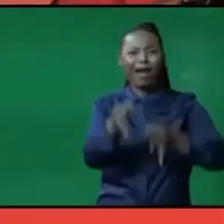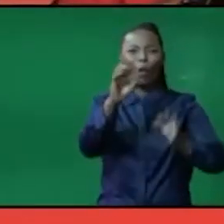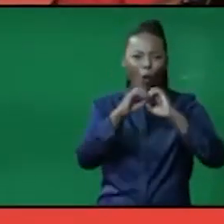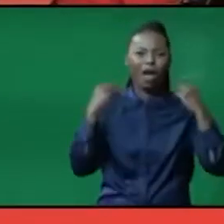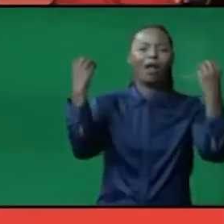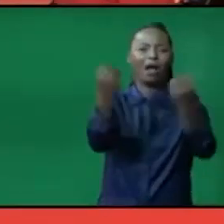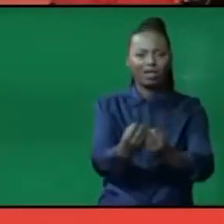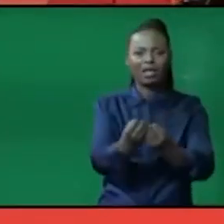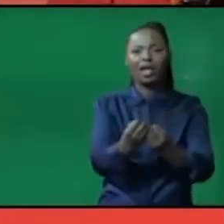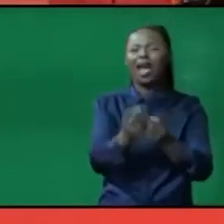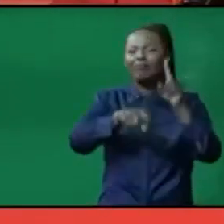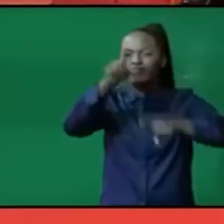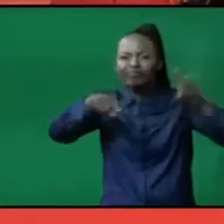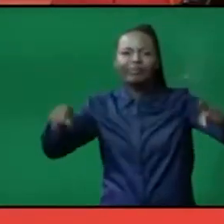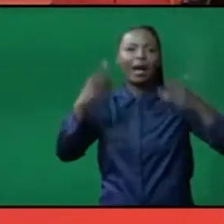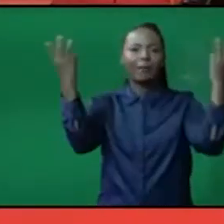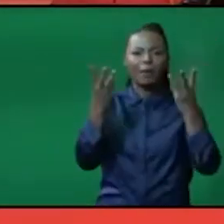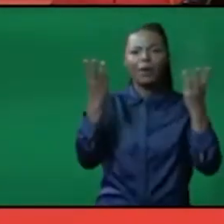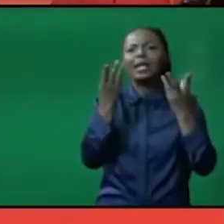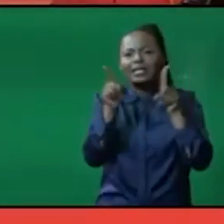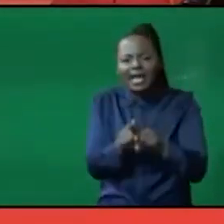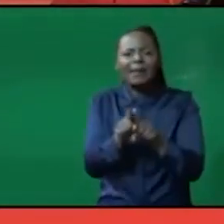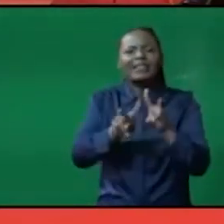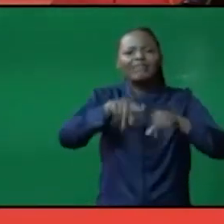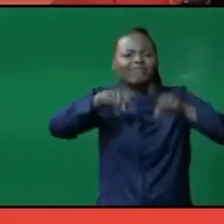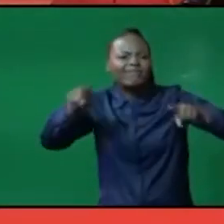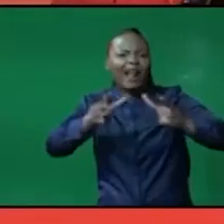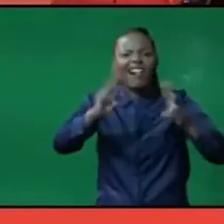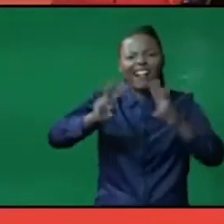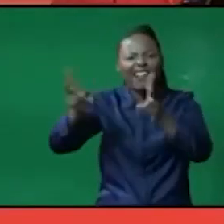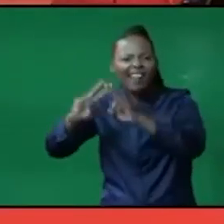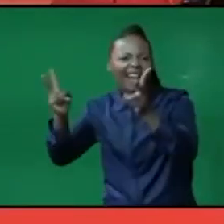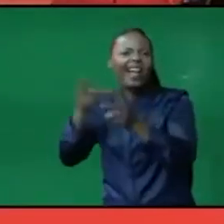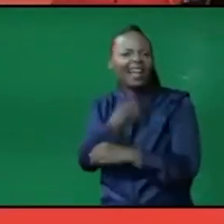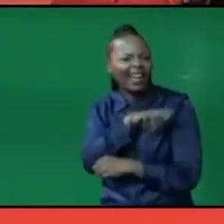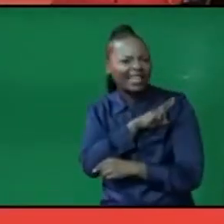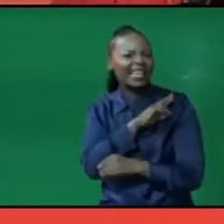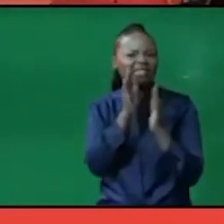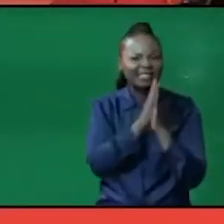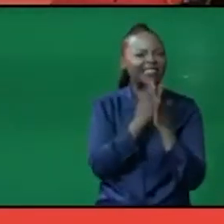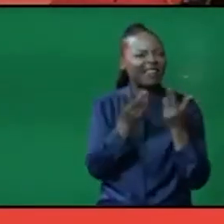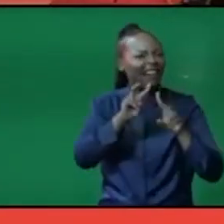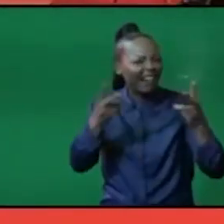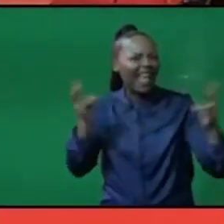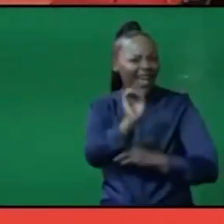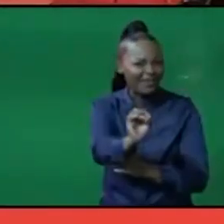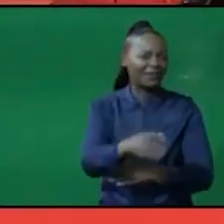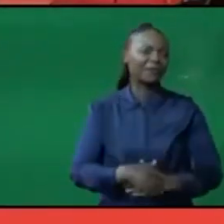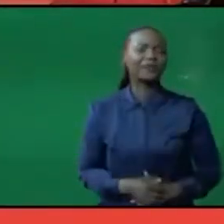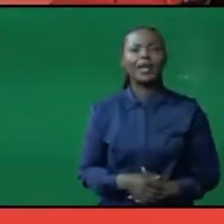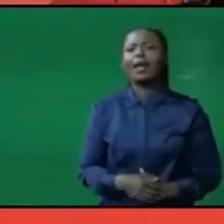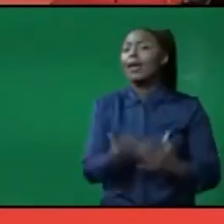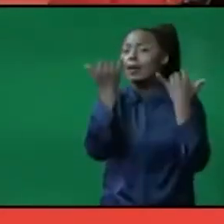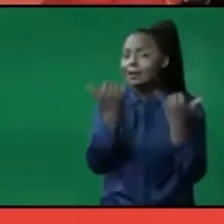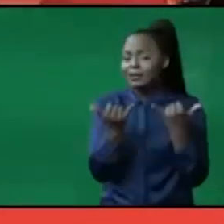by different people who belong to different religions. So, please, let's make sure that we broaden